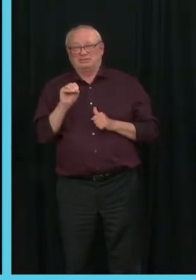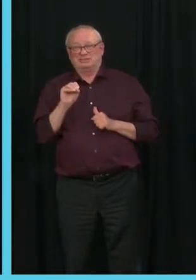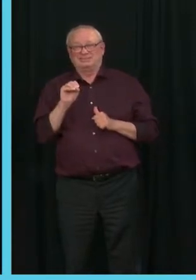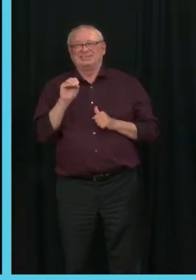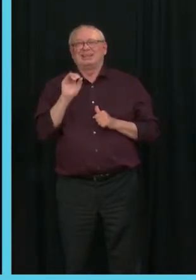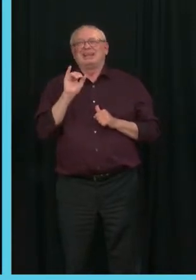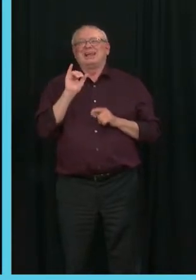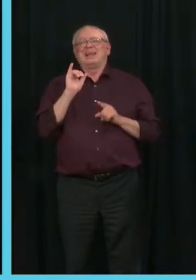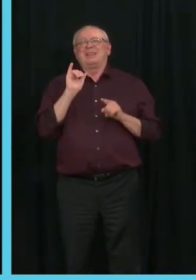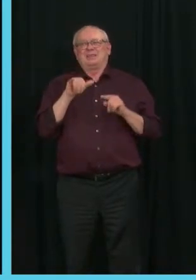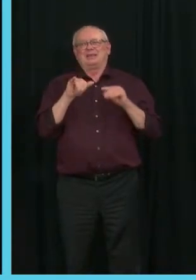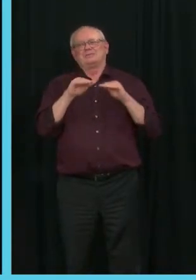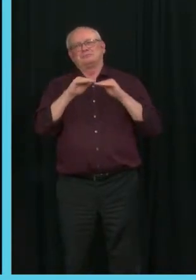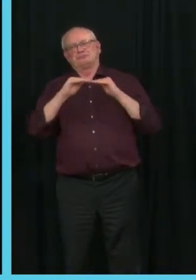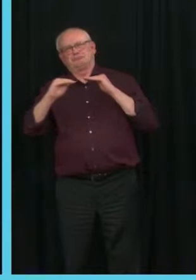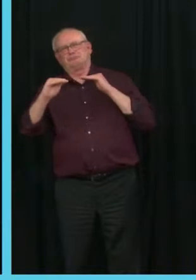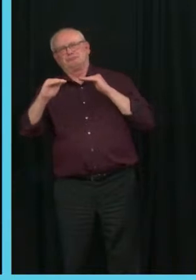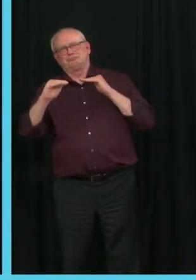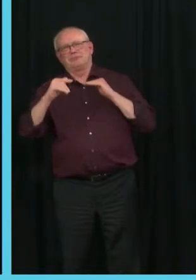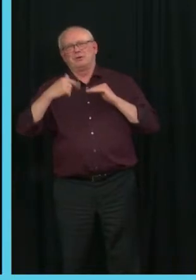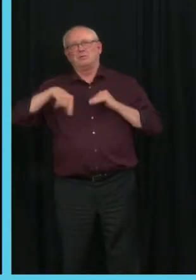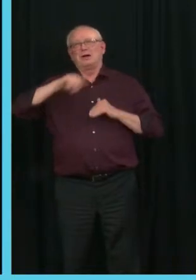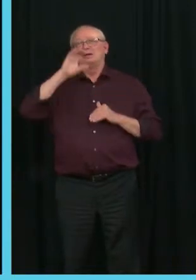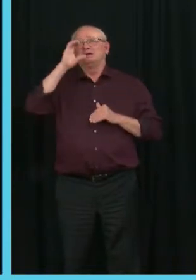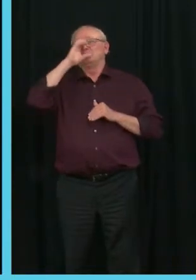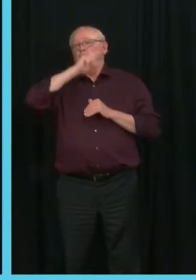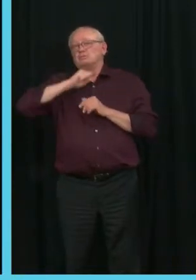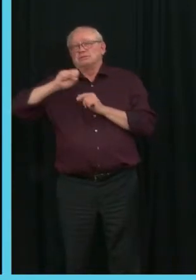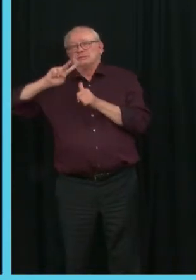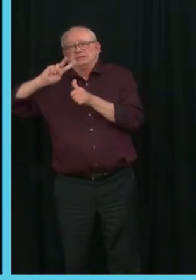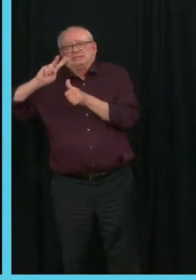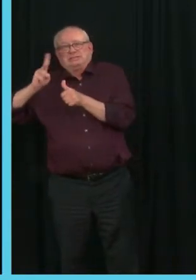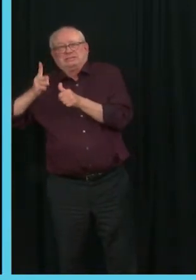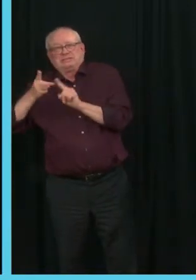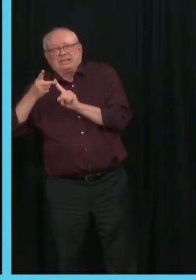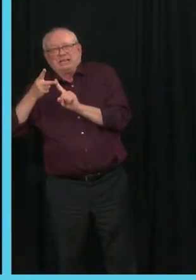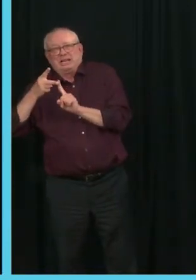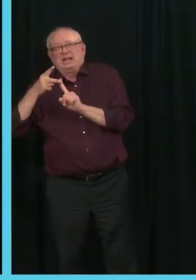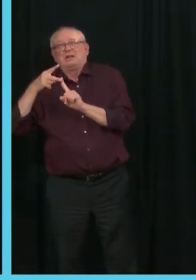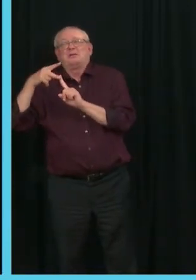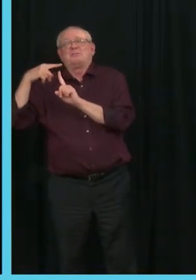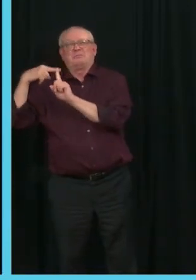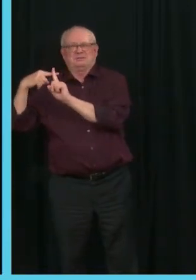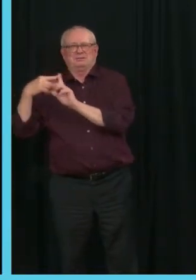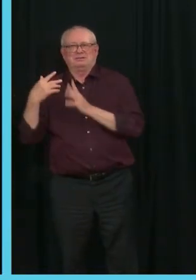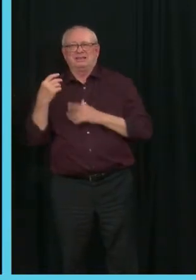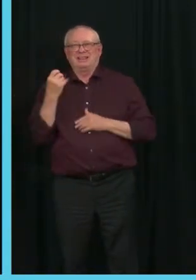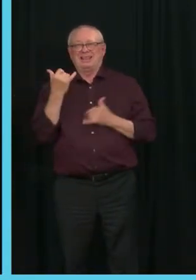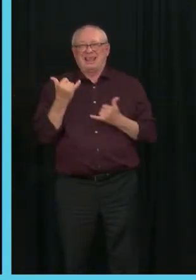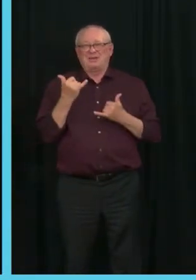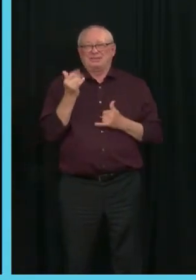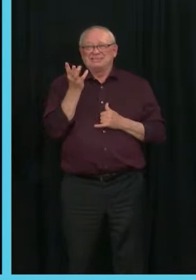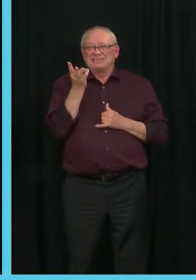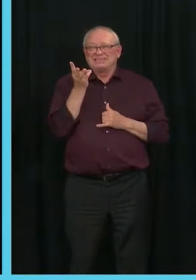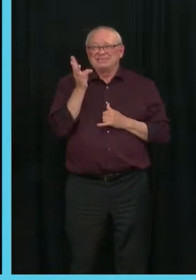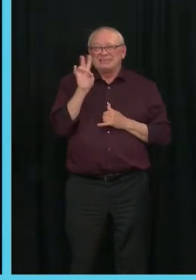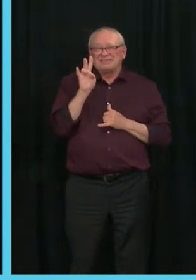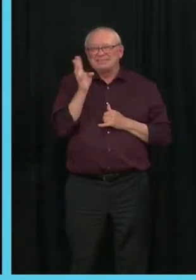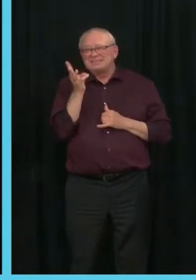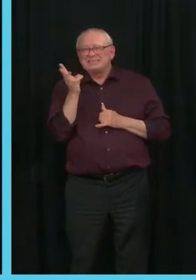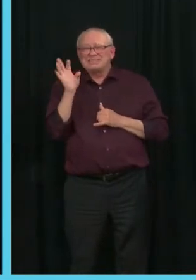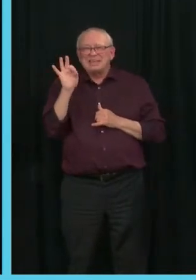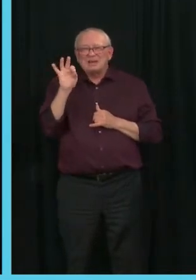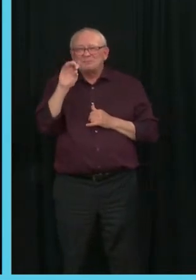assumption of second doses. But of course, if we are holding at about 68, 69% first doses,